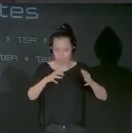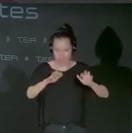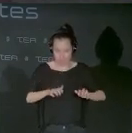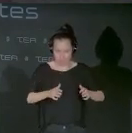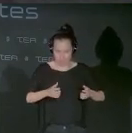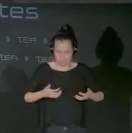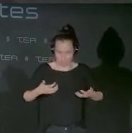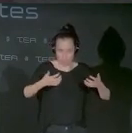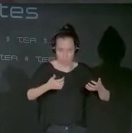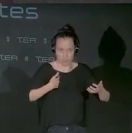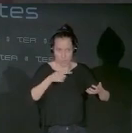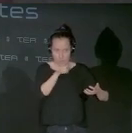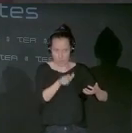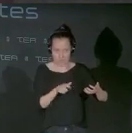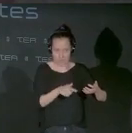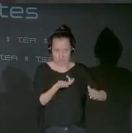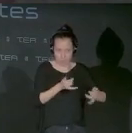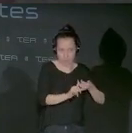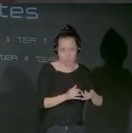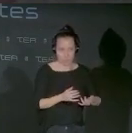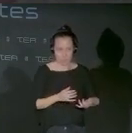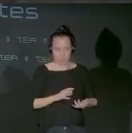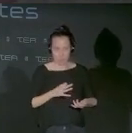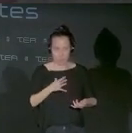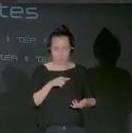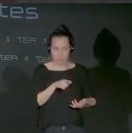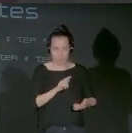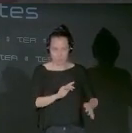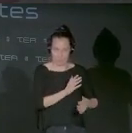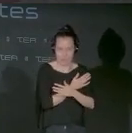Or hug, and we can be more kind.